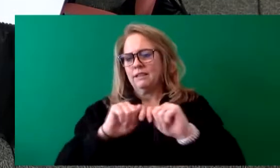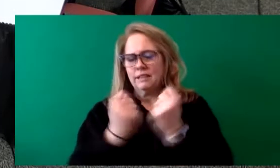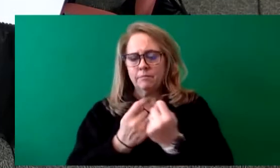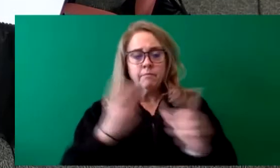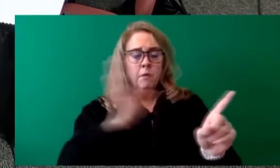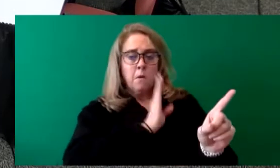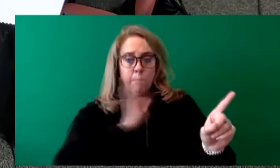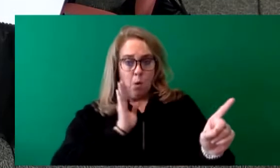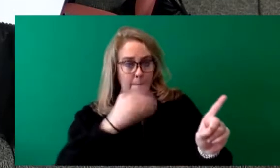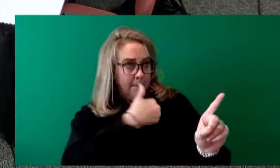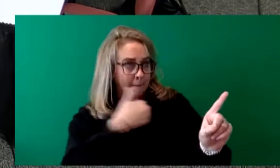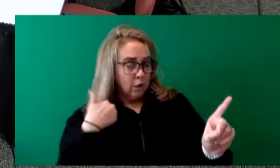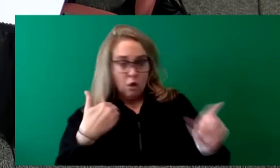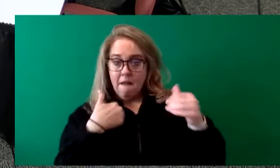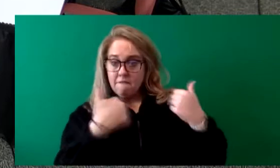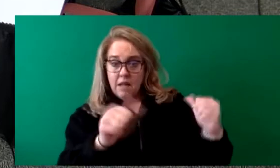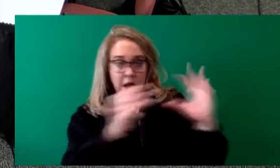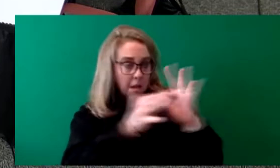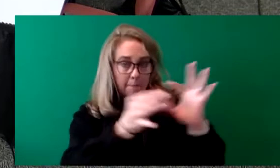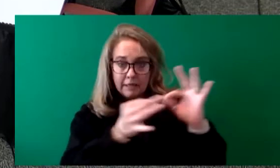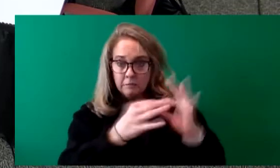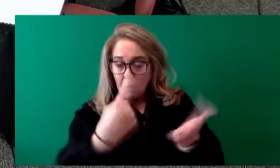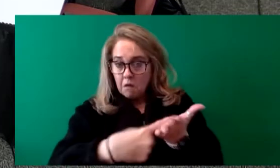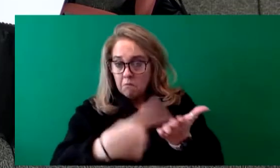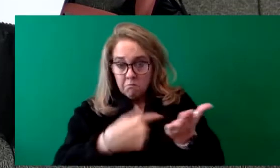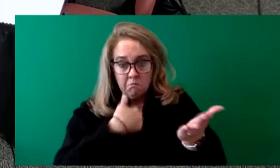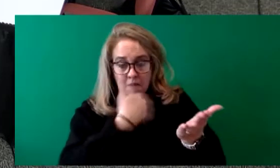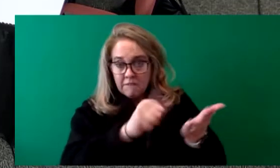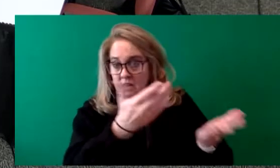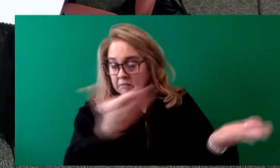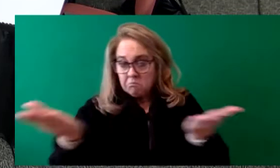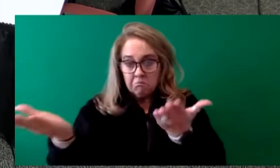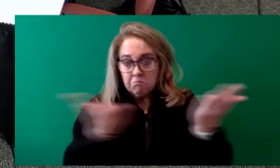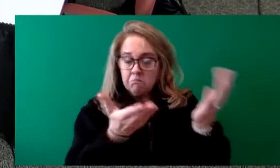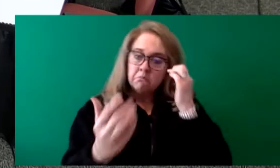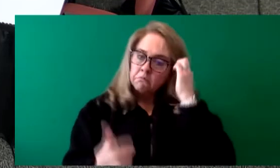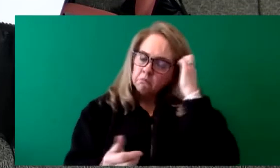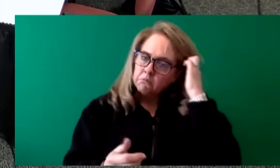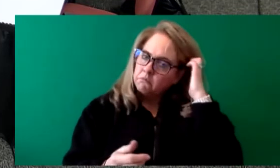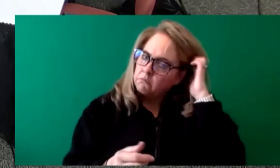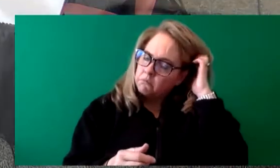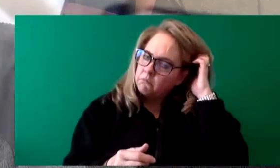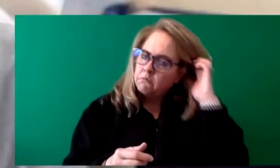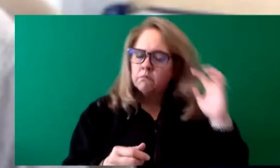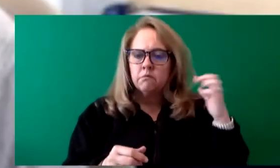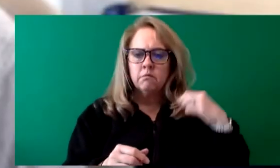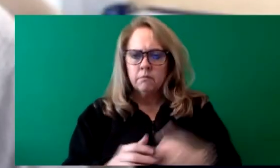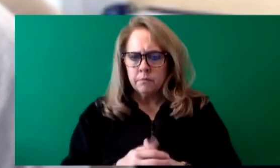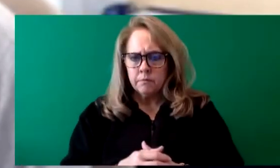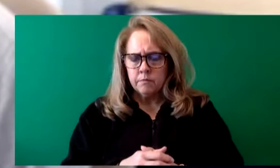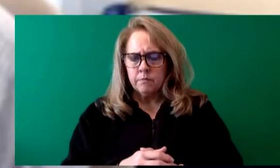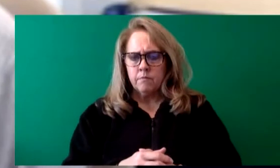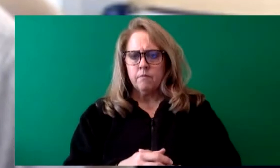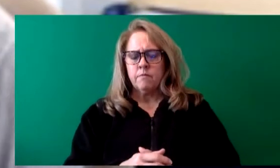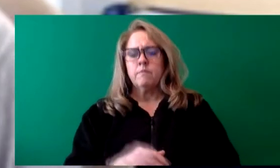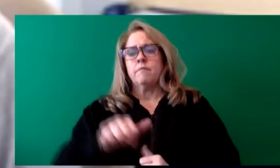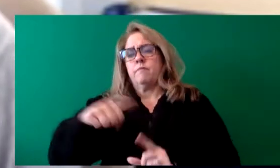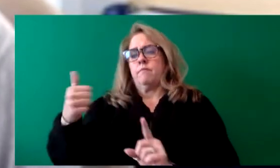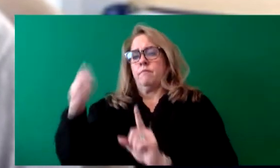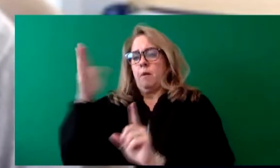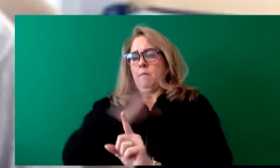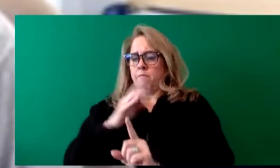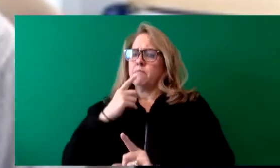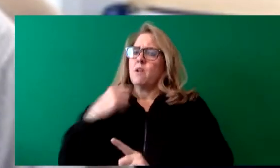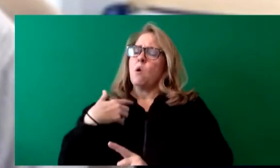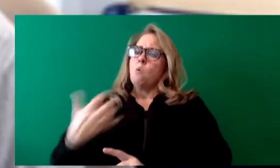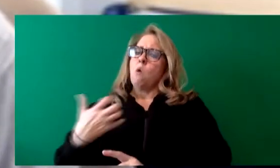hands. Yes. Commissioner Gonzalez, please. Thanks. I too just want to thank you for all the great work